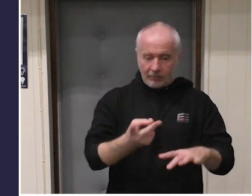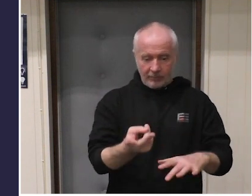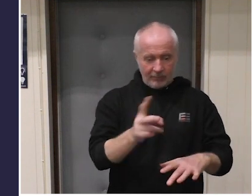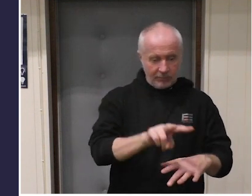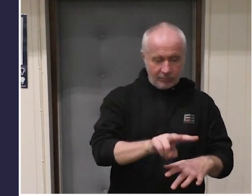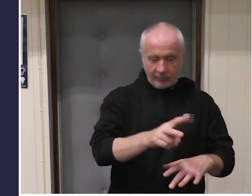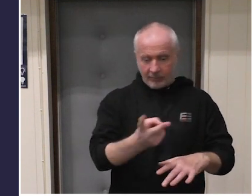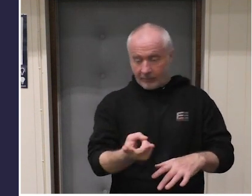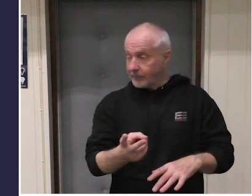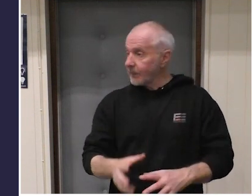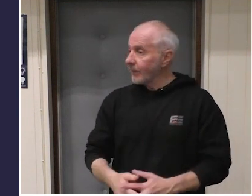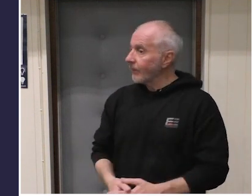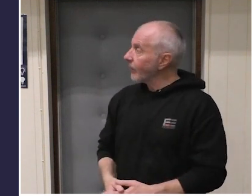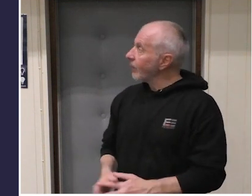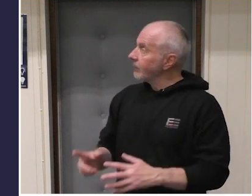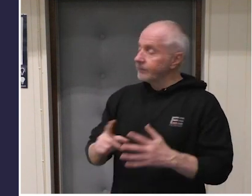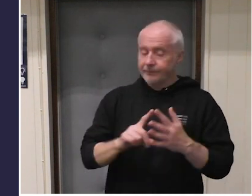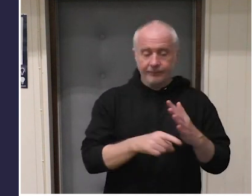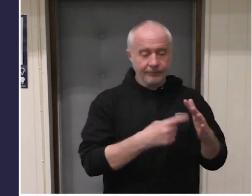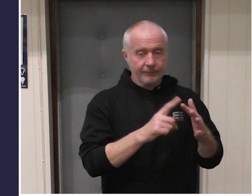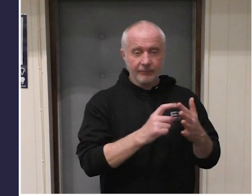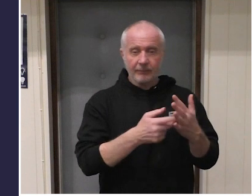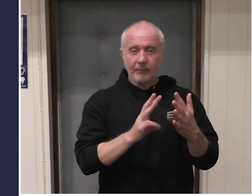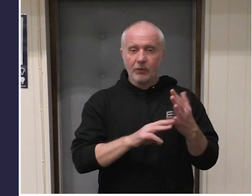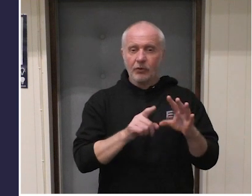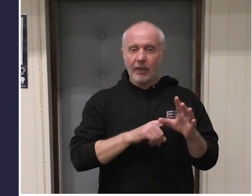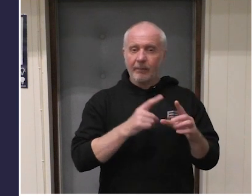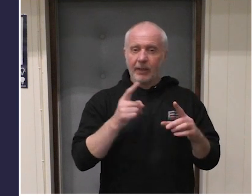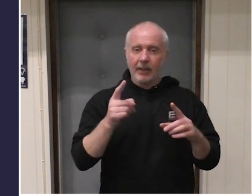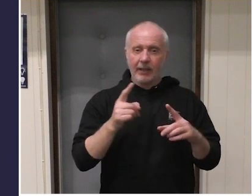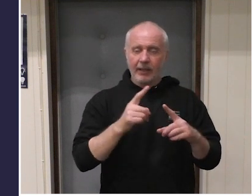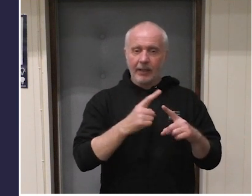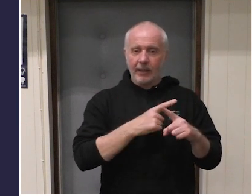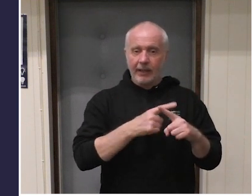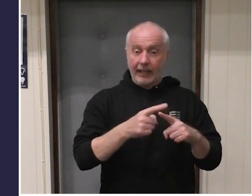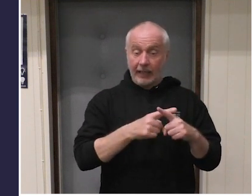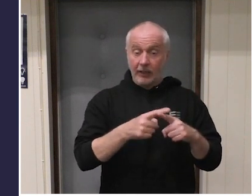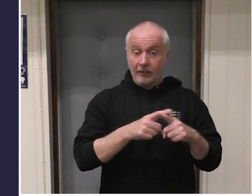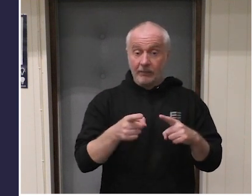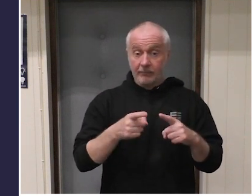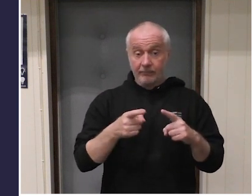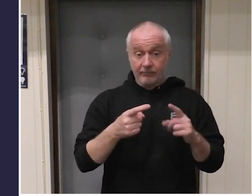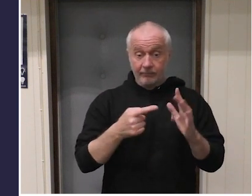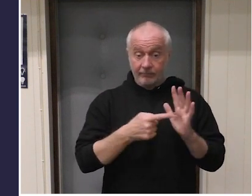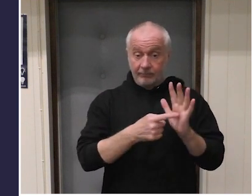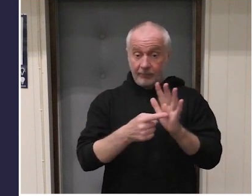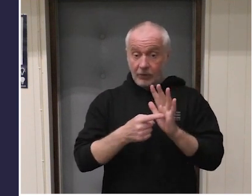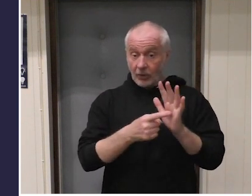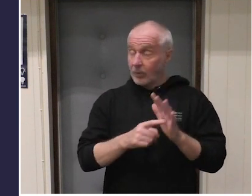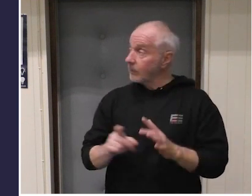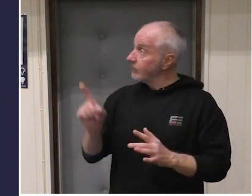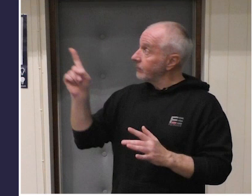more recently, Jeremy England has tried to use this idea to say this gives rise to something